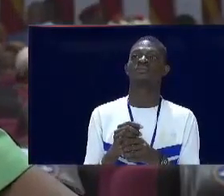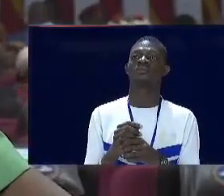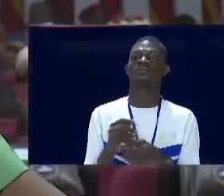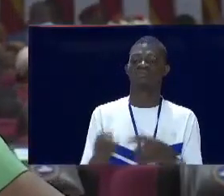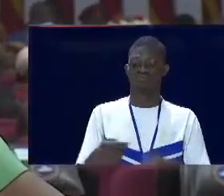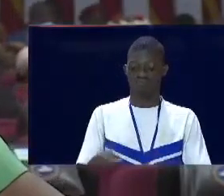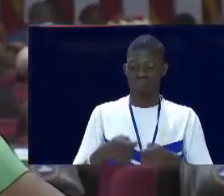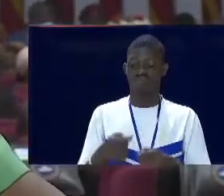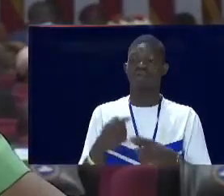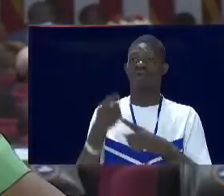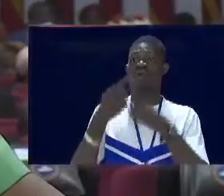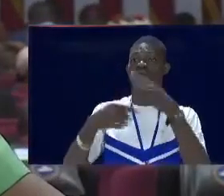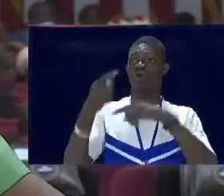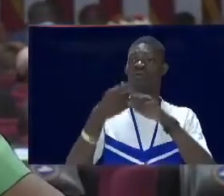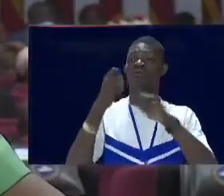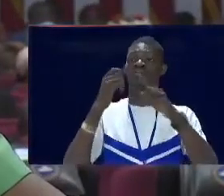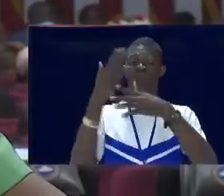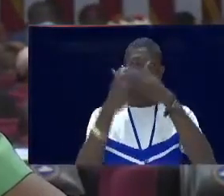Came from heaven.